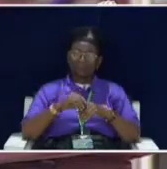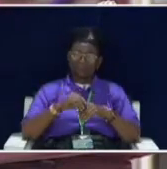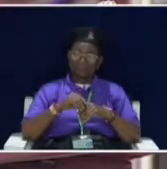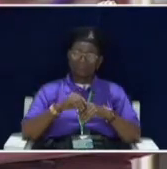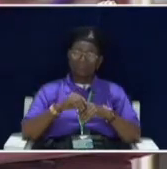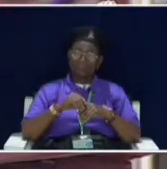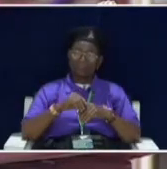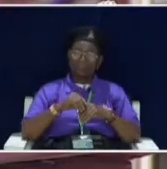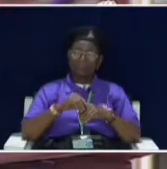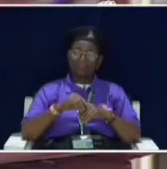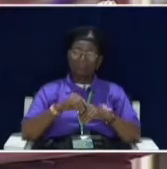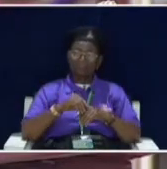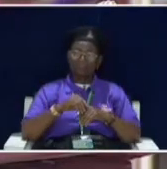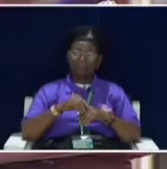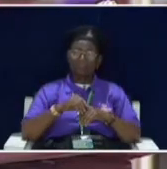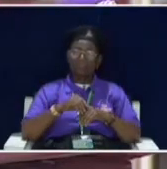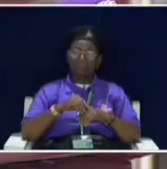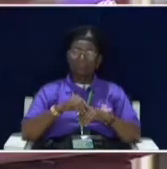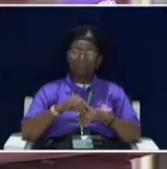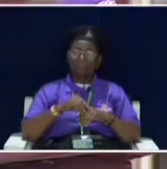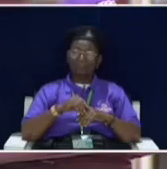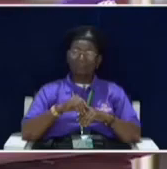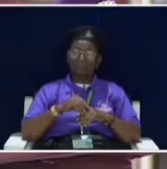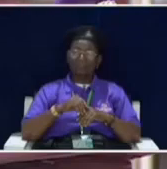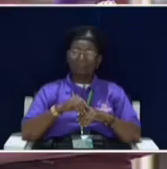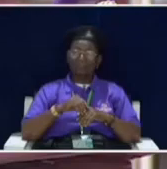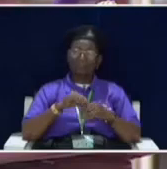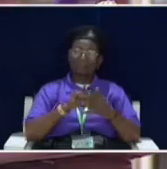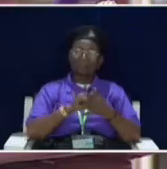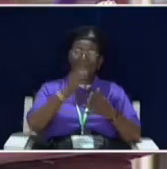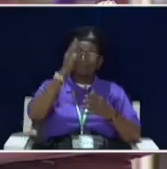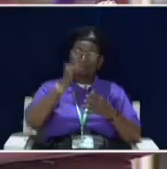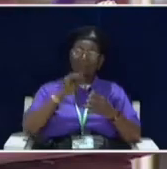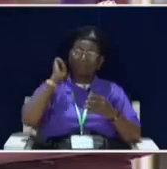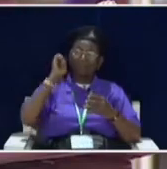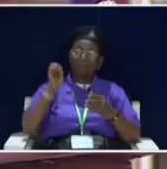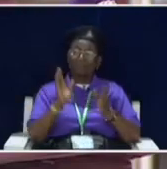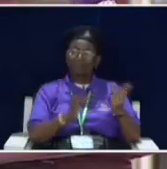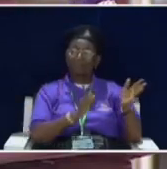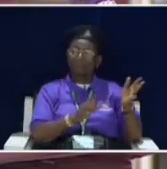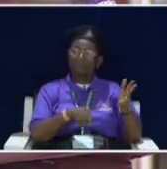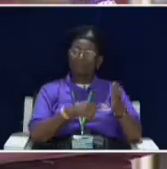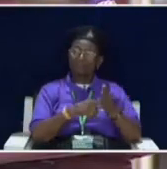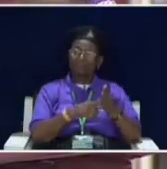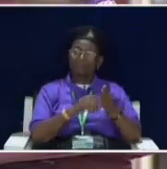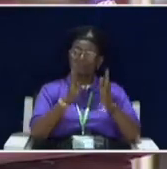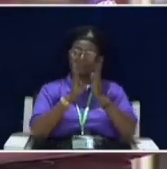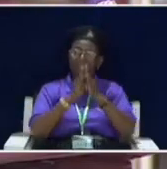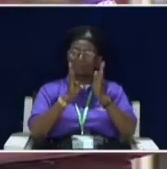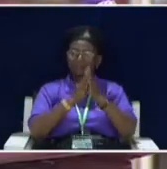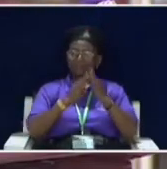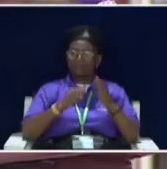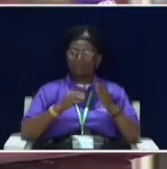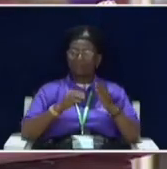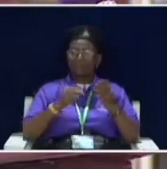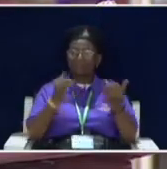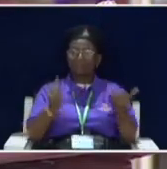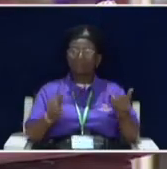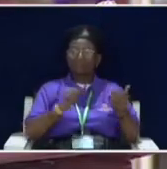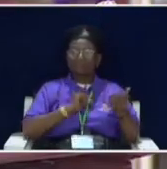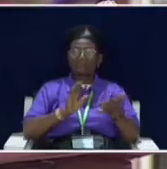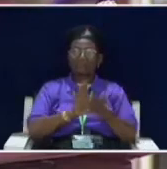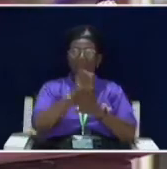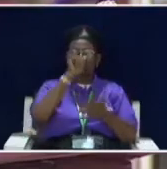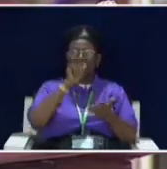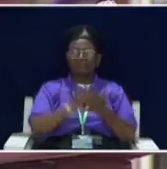And that's why he arranged this meeting. Tori re l'Olorun fi pe pade yi kale. Now I believe that that